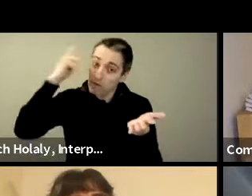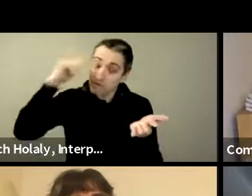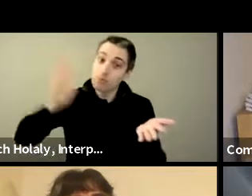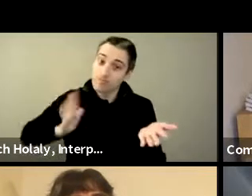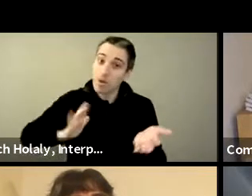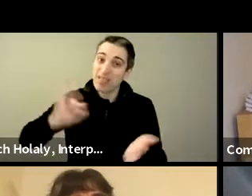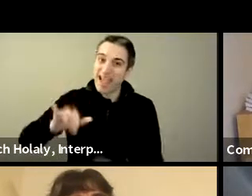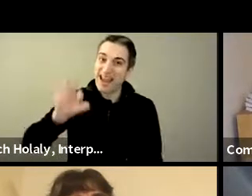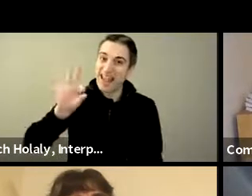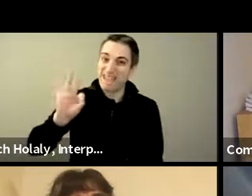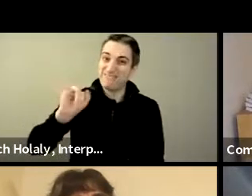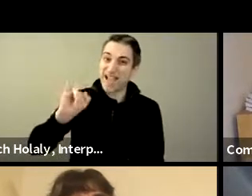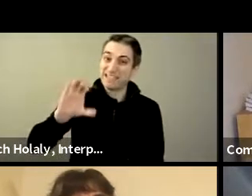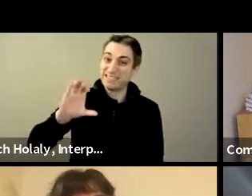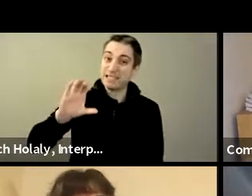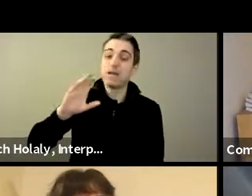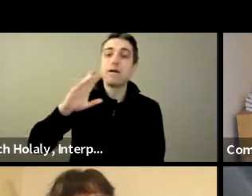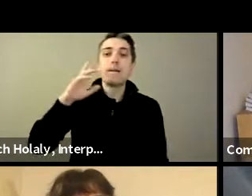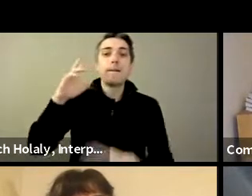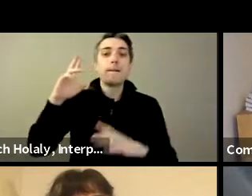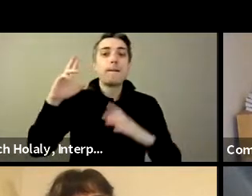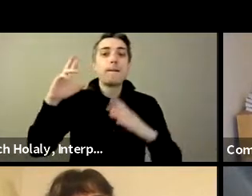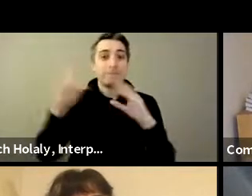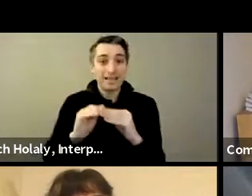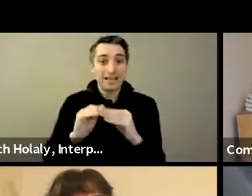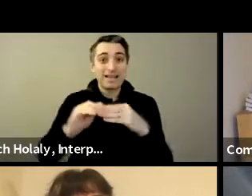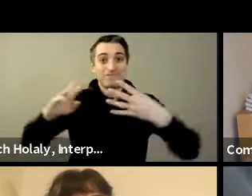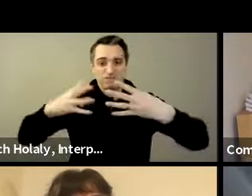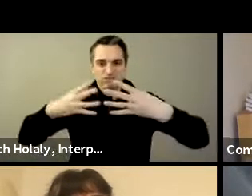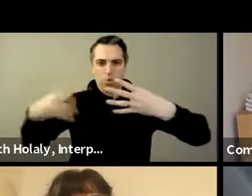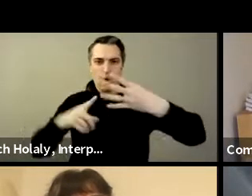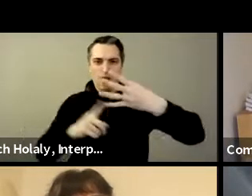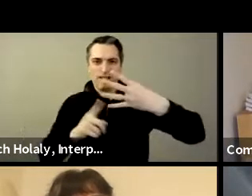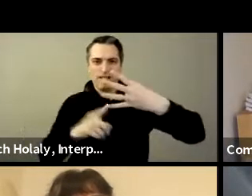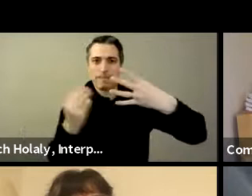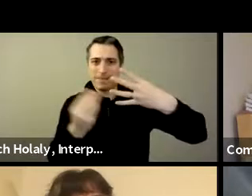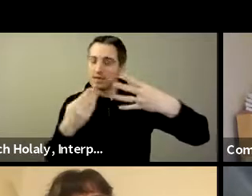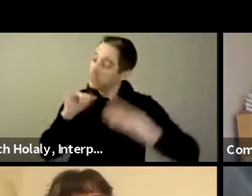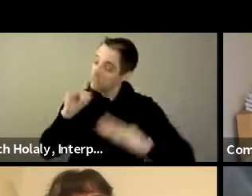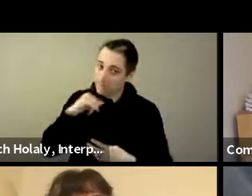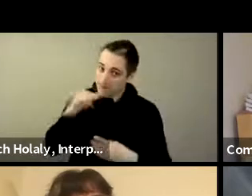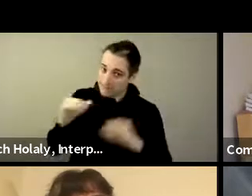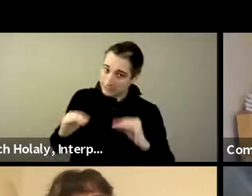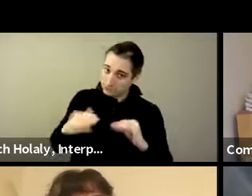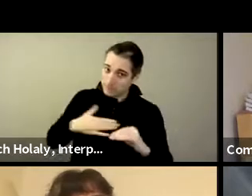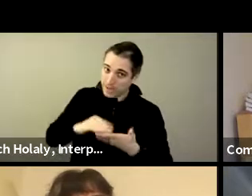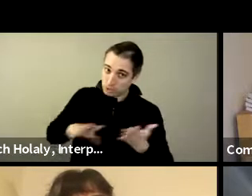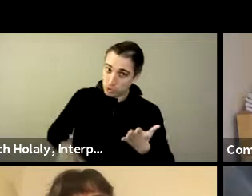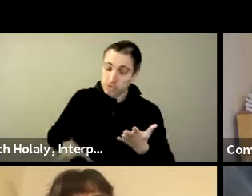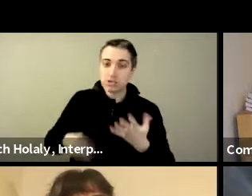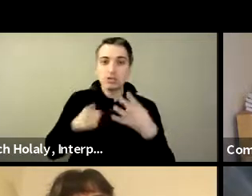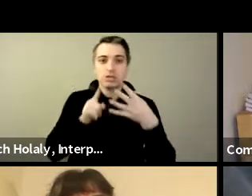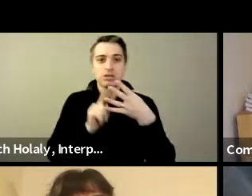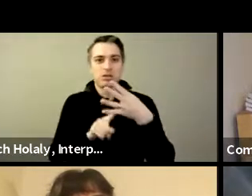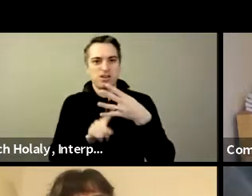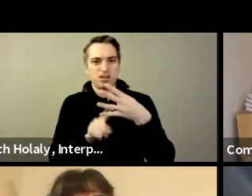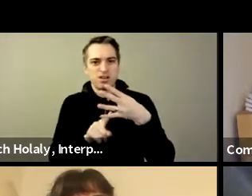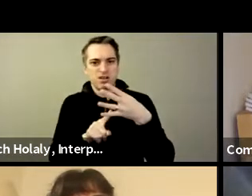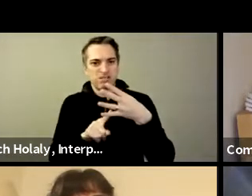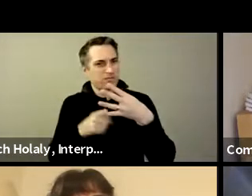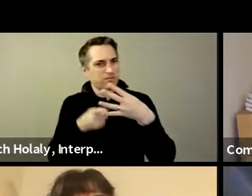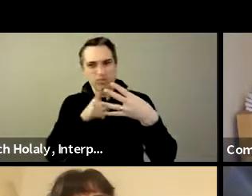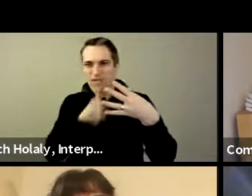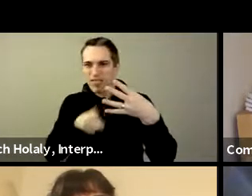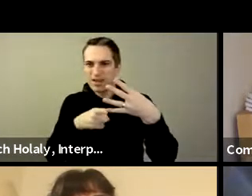FRC that meets on the fourth Monday when I'm trying to get on the call, if I'm not teaching my students, to be demolished. Because